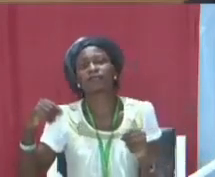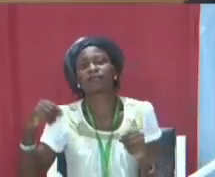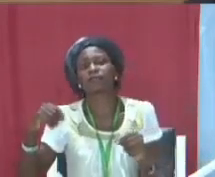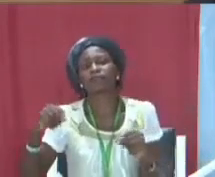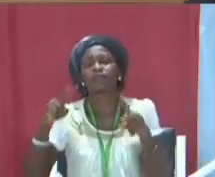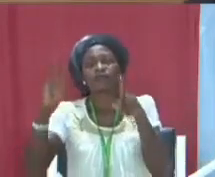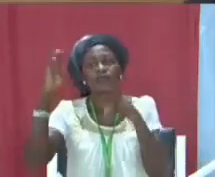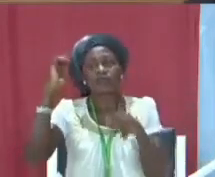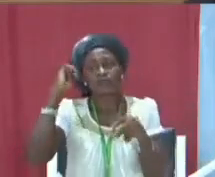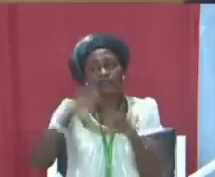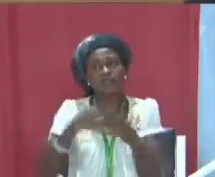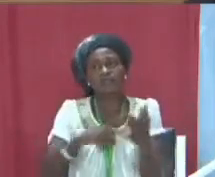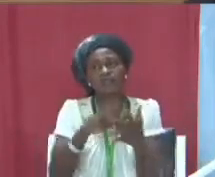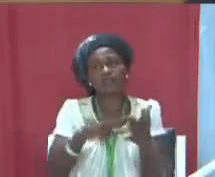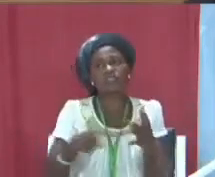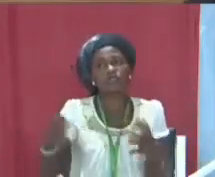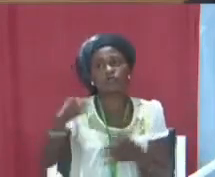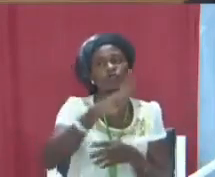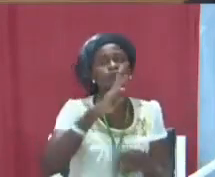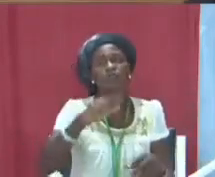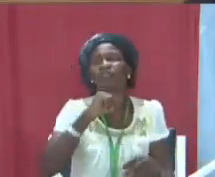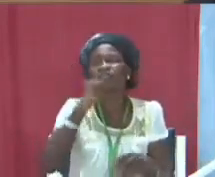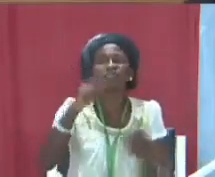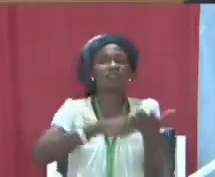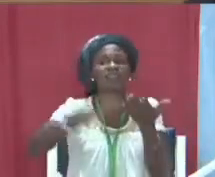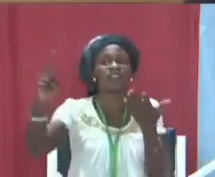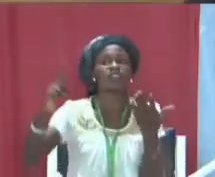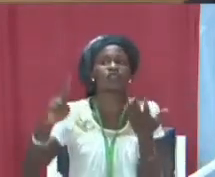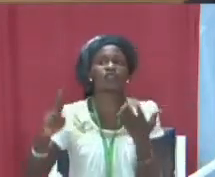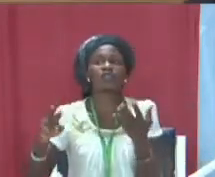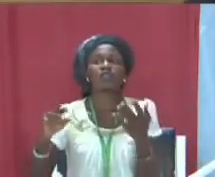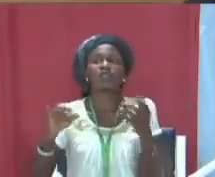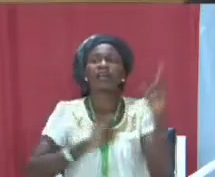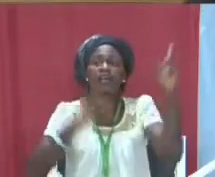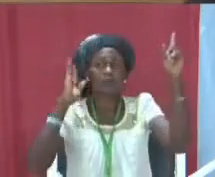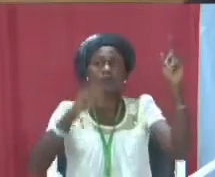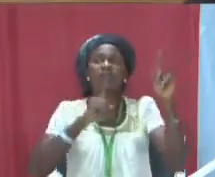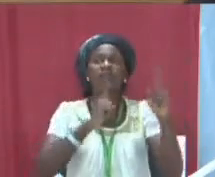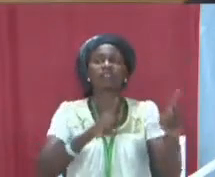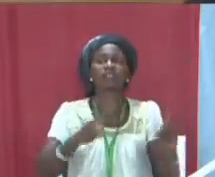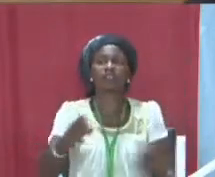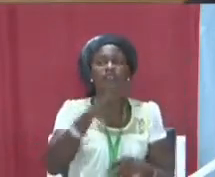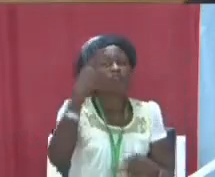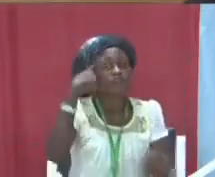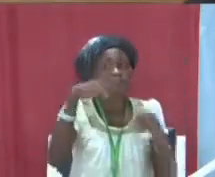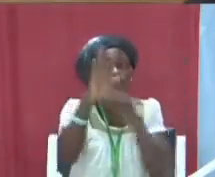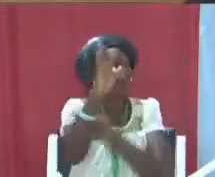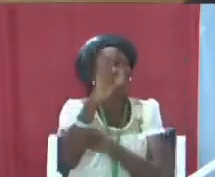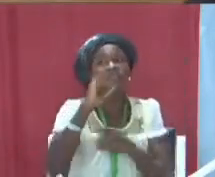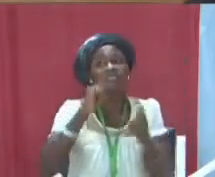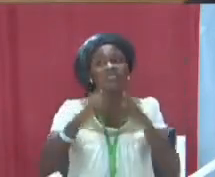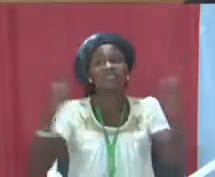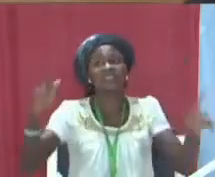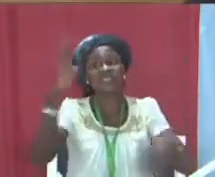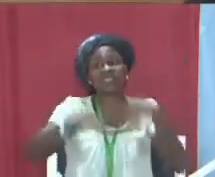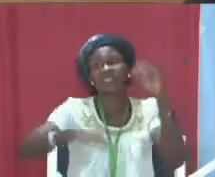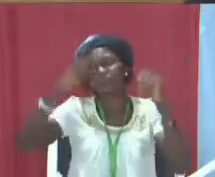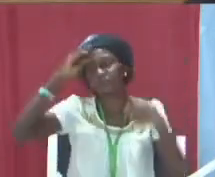Look, in this, you are not righteous. I will answer you. For God is greater than